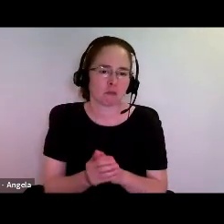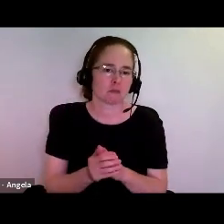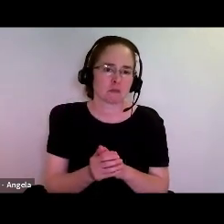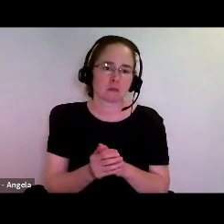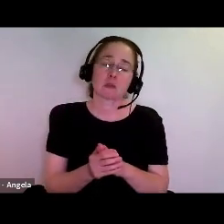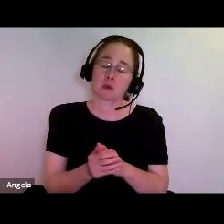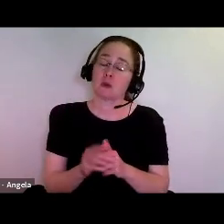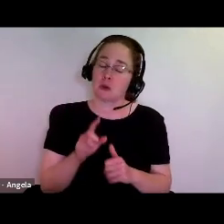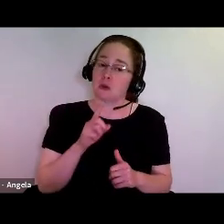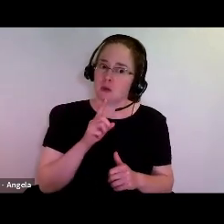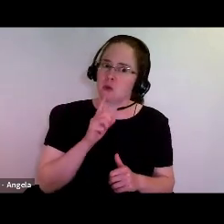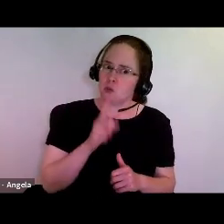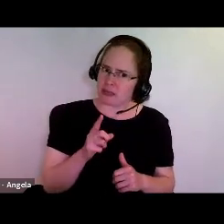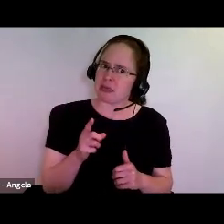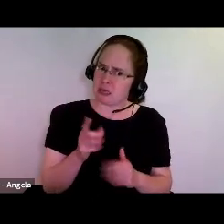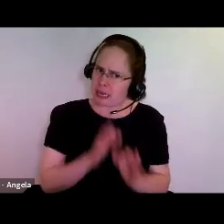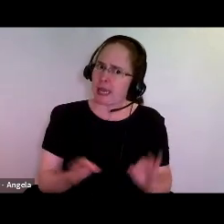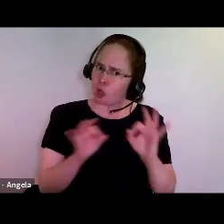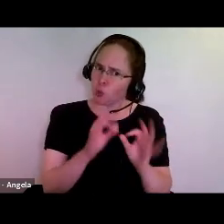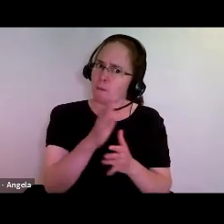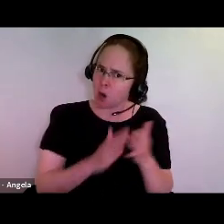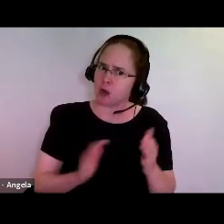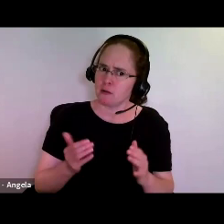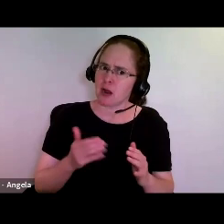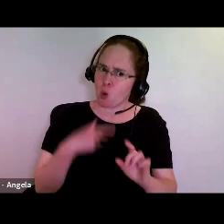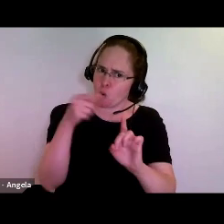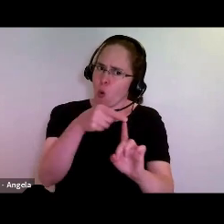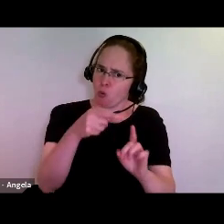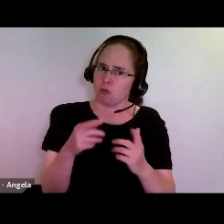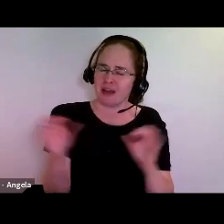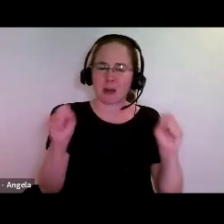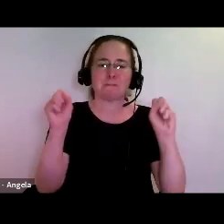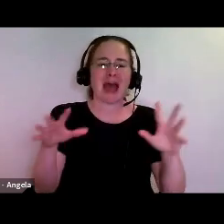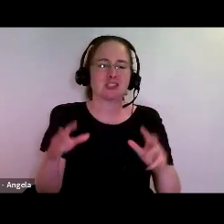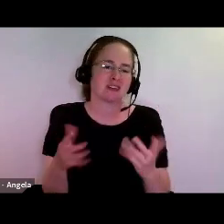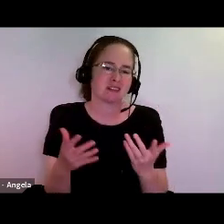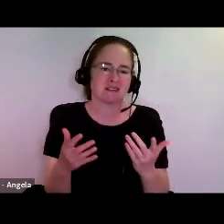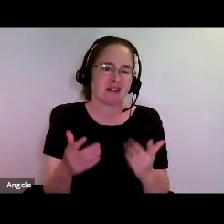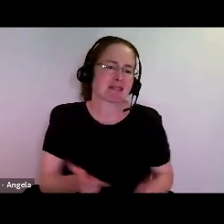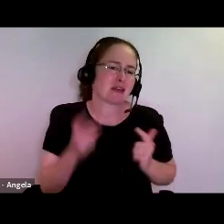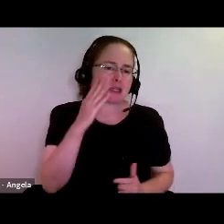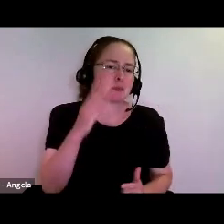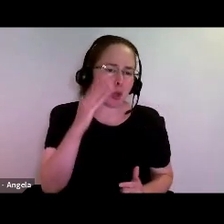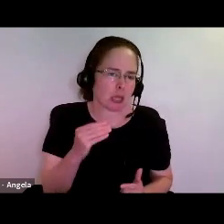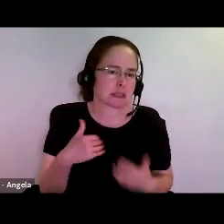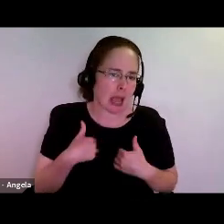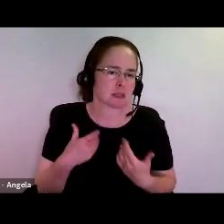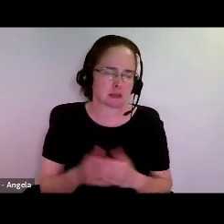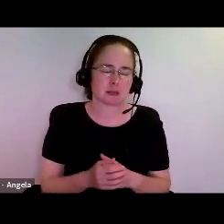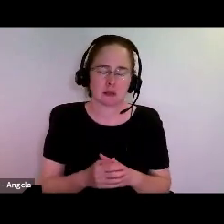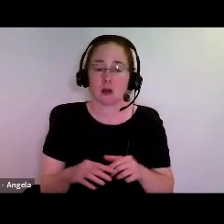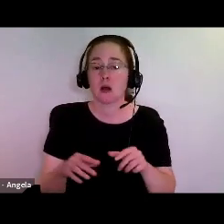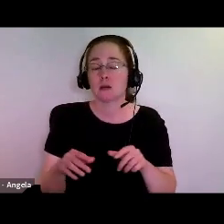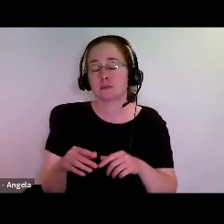it's really an integral part of what we do, that magic of the lived experience. We also